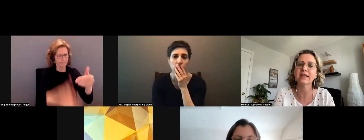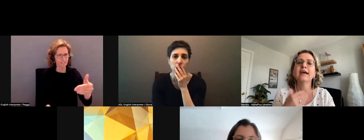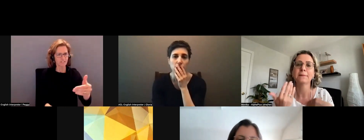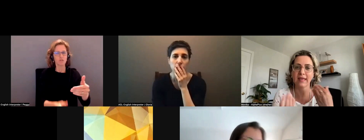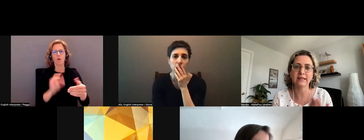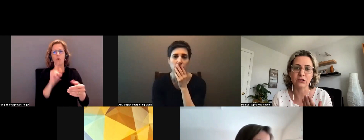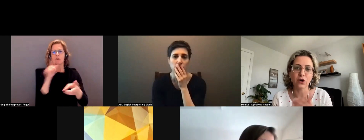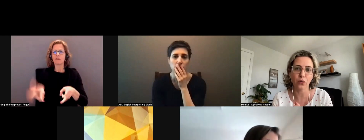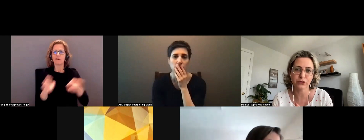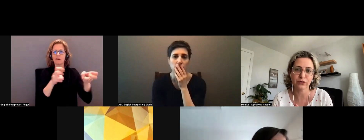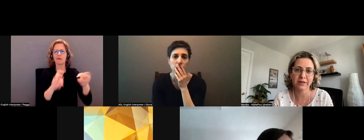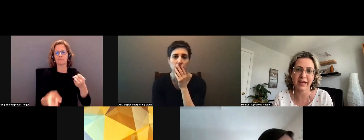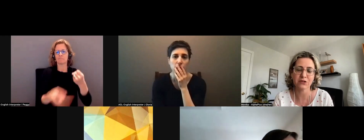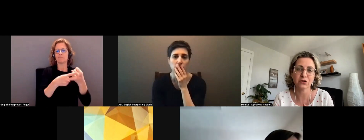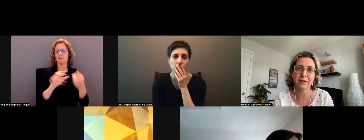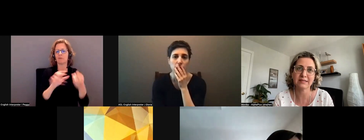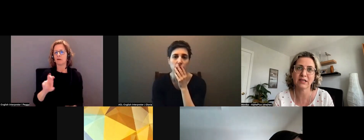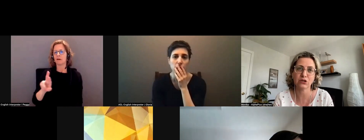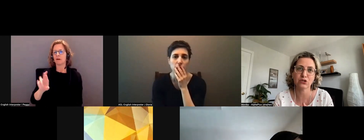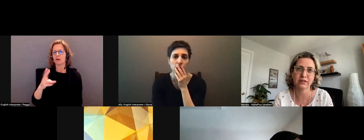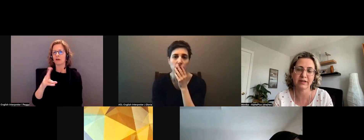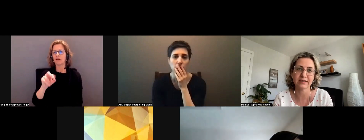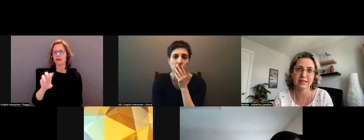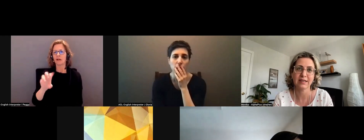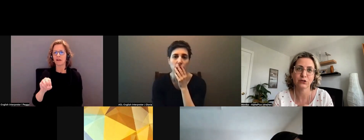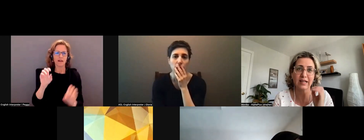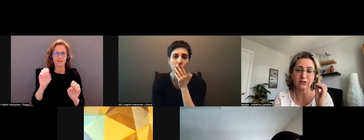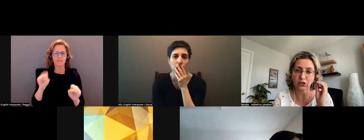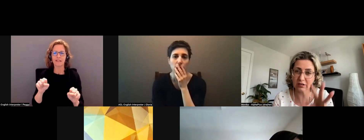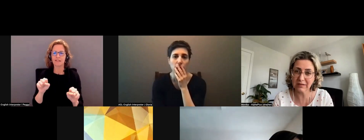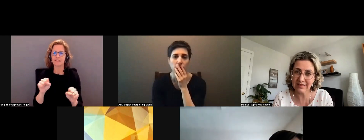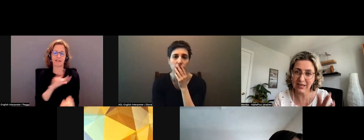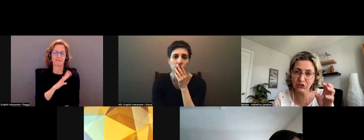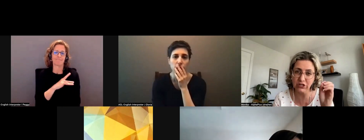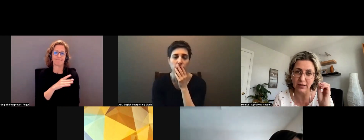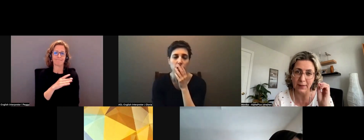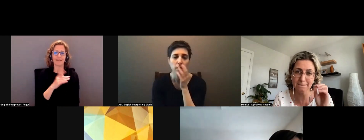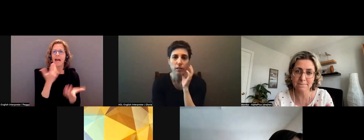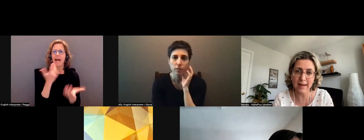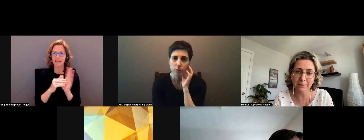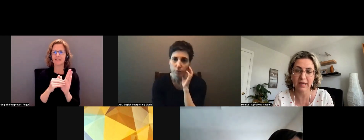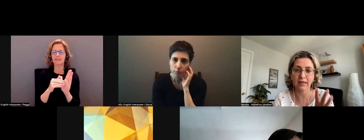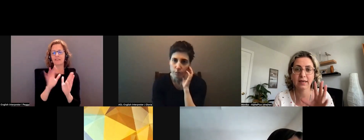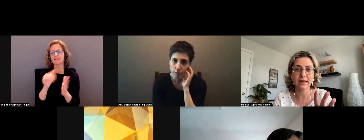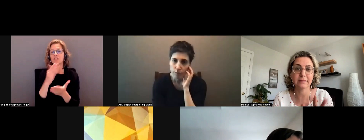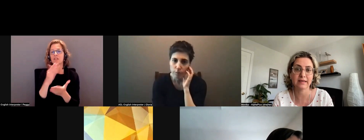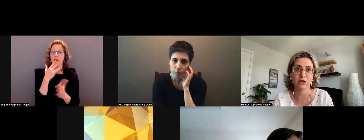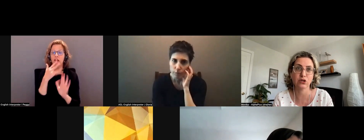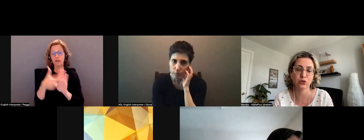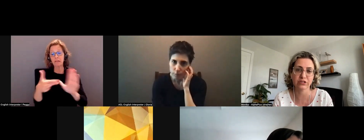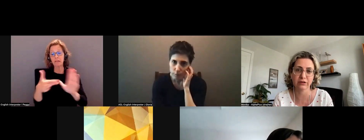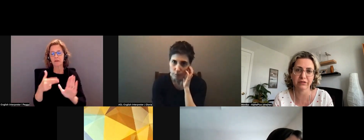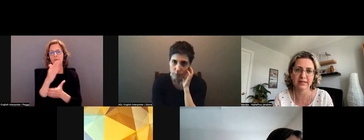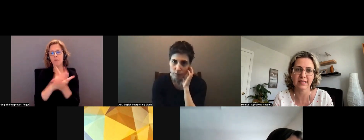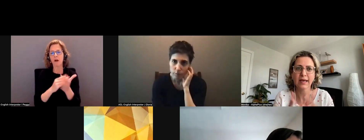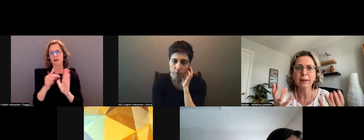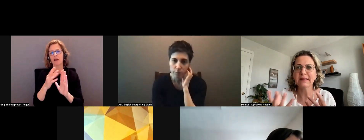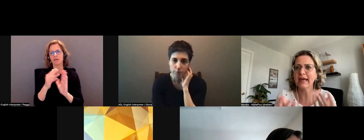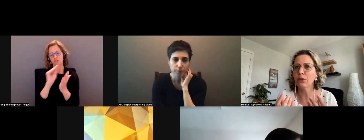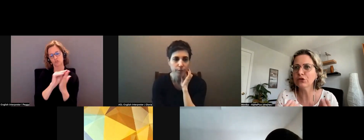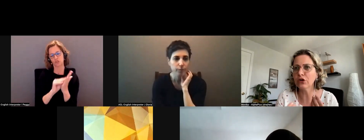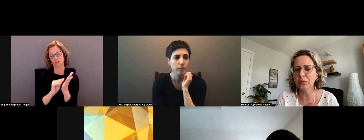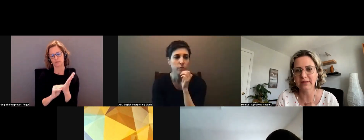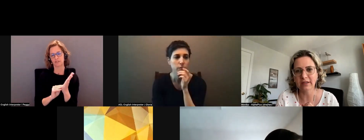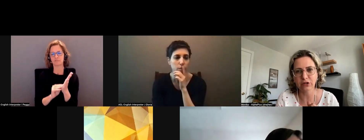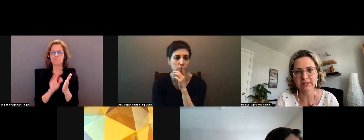archived, and it goes from there. So it makes a huge difference. So that documentation, mapping can make a huge difference. But